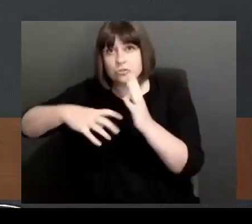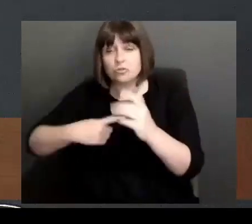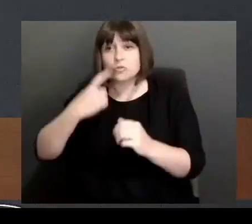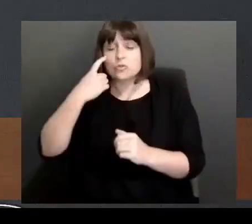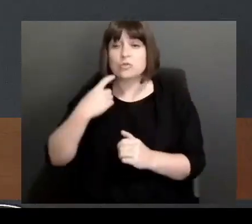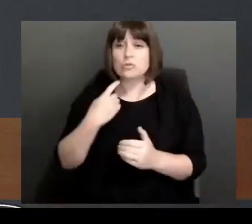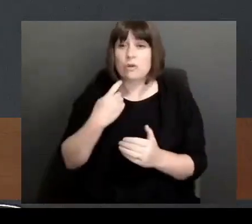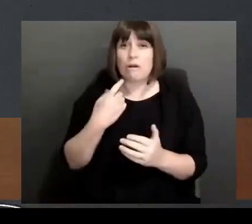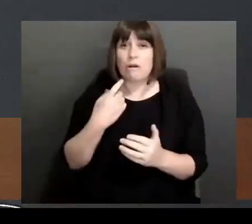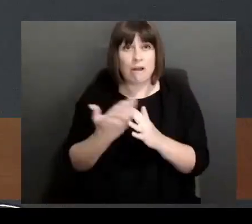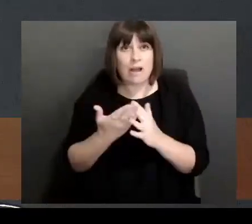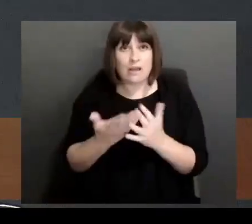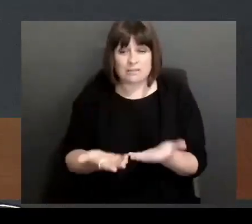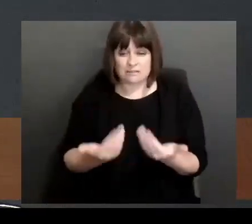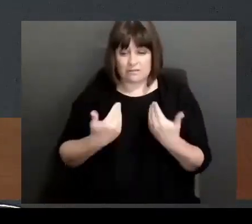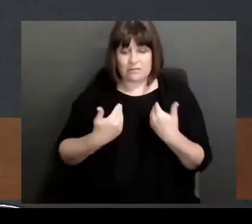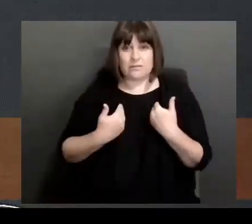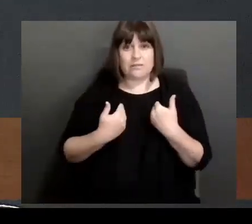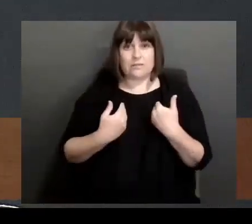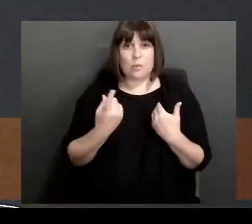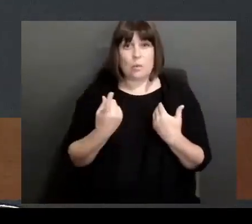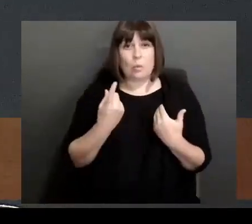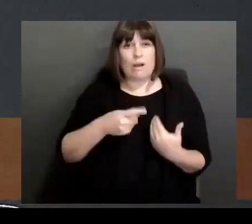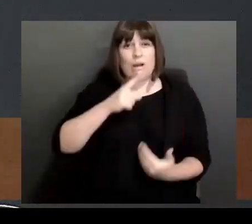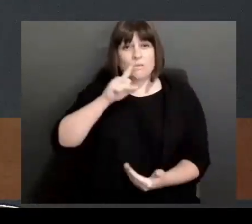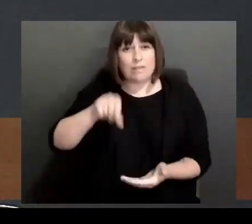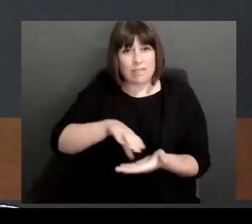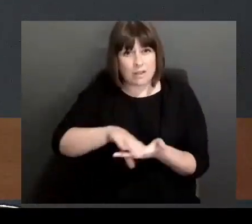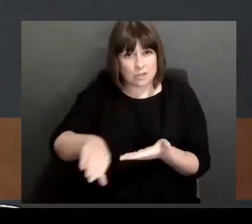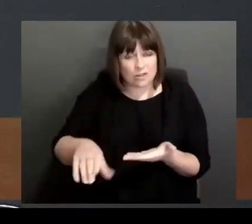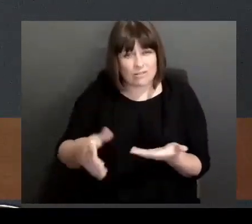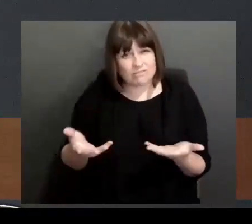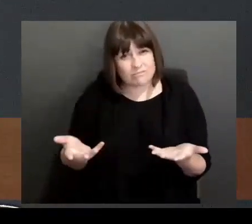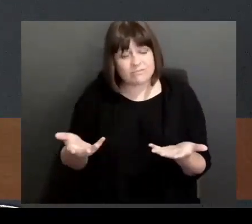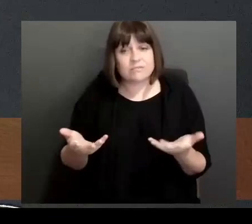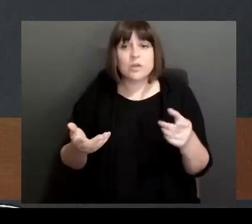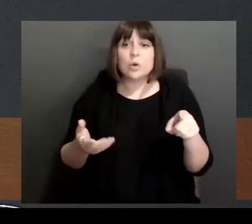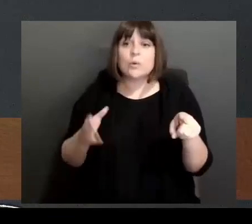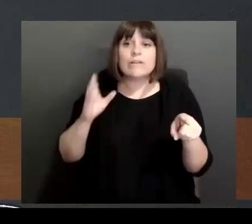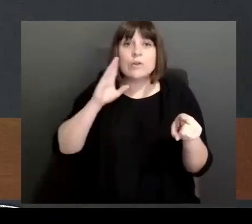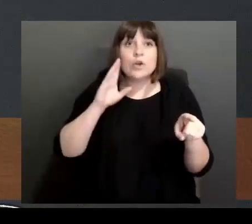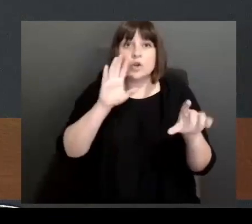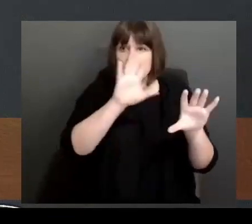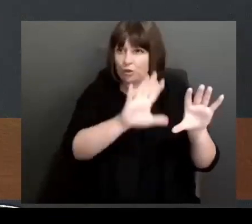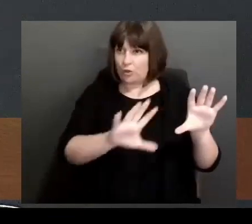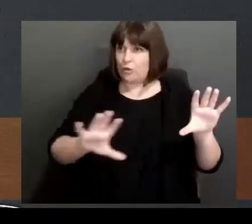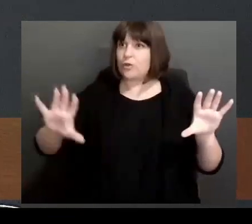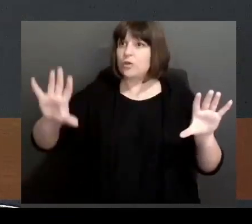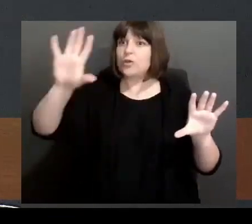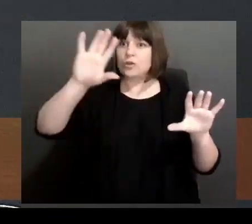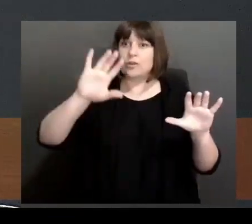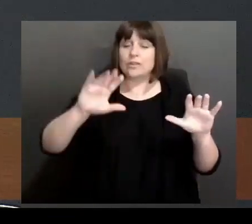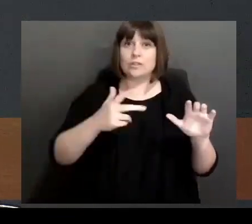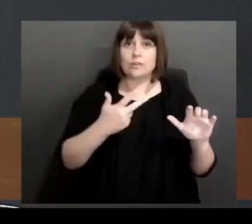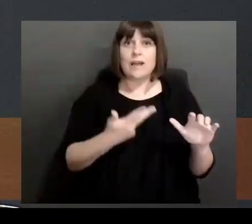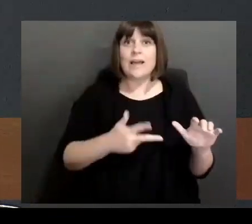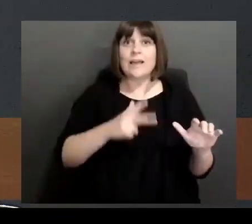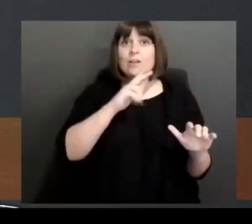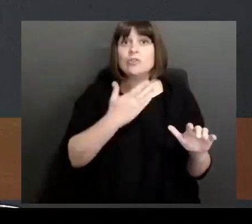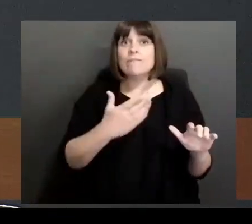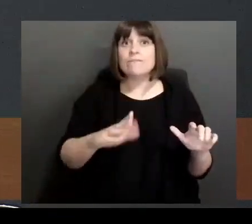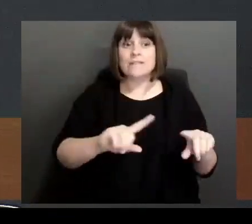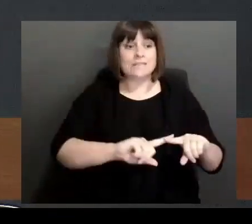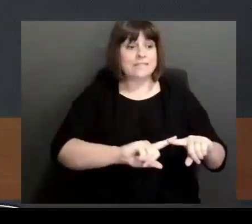$100,000 or $200,000. We've heard across the state with the many traditional owners we engage with, over 850, over 30